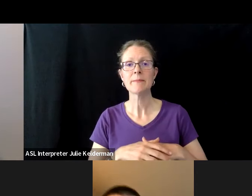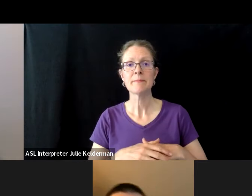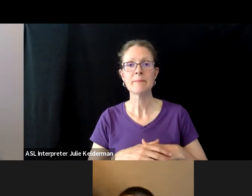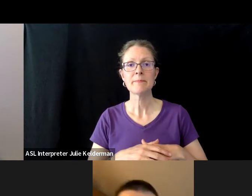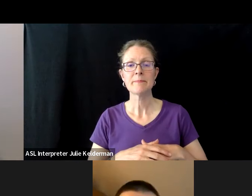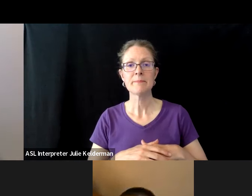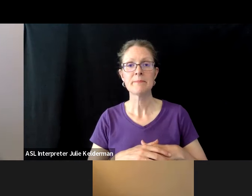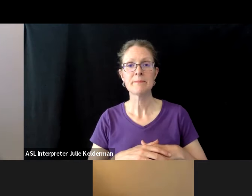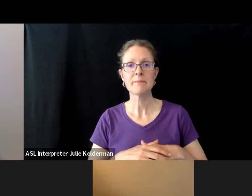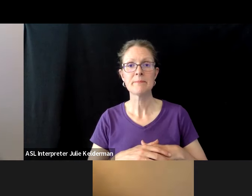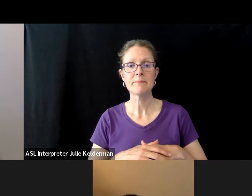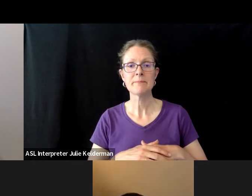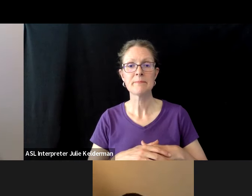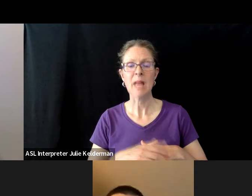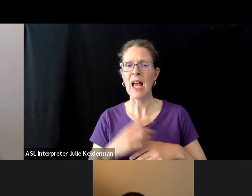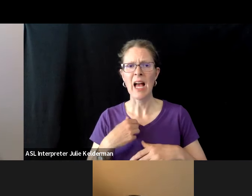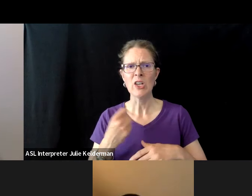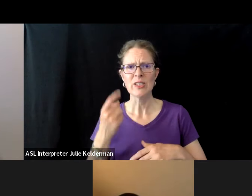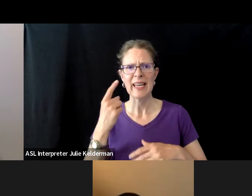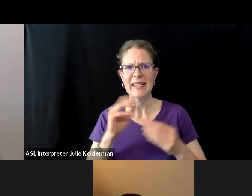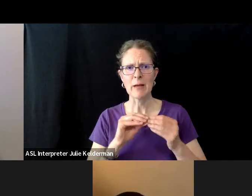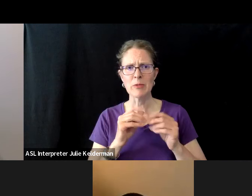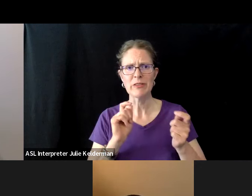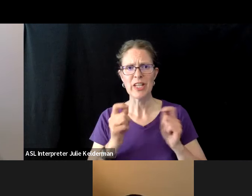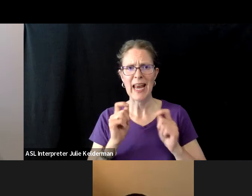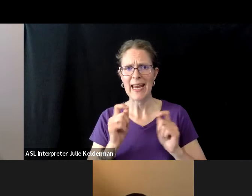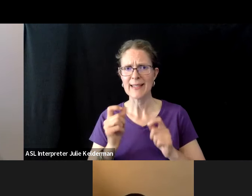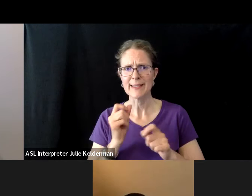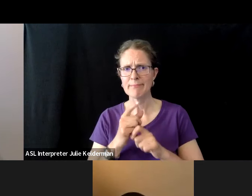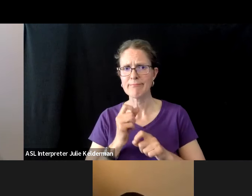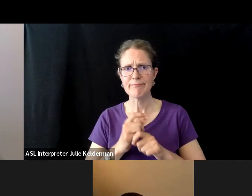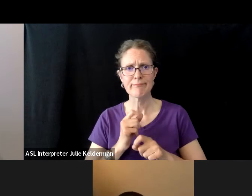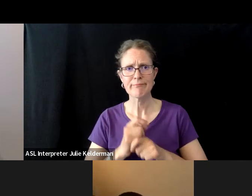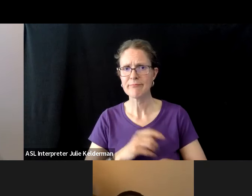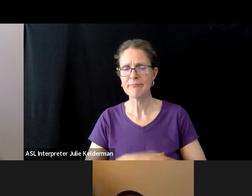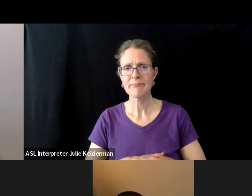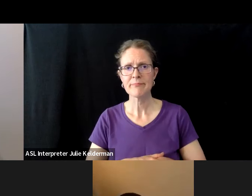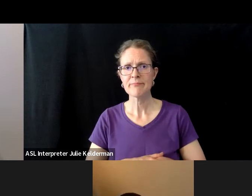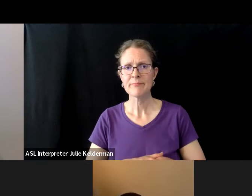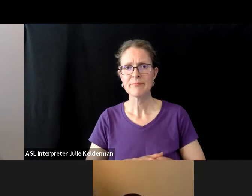all in addition, and I understand those numbers change from year to year. Now,